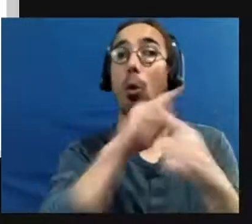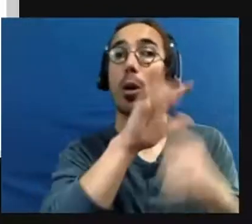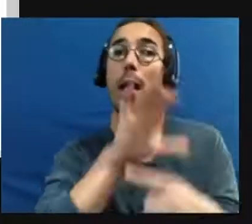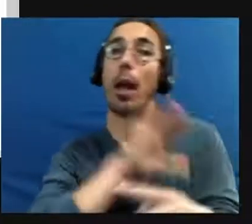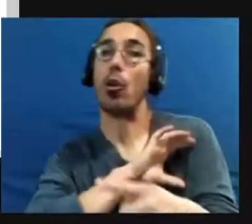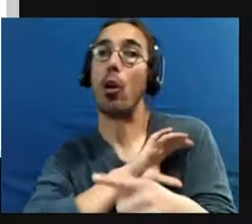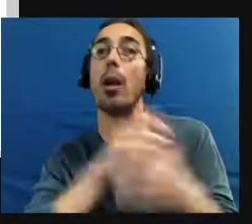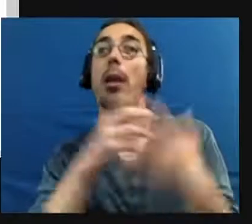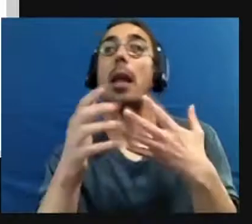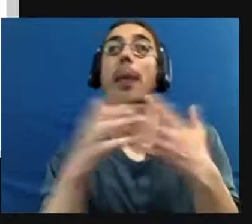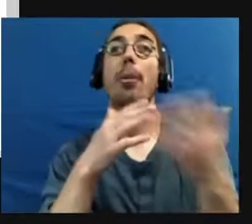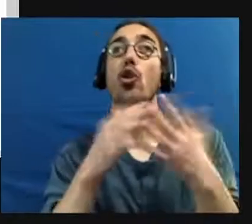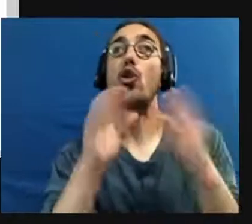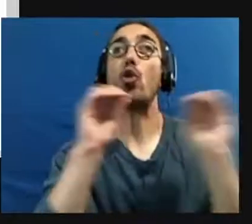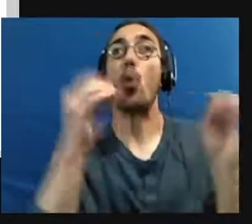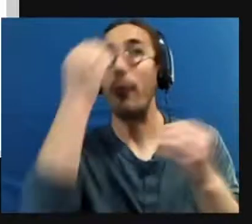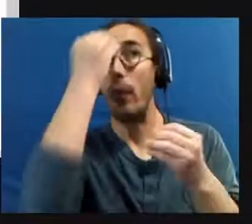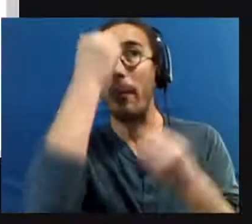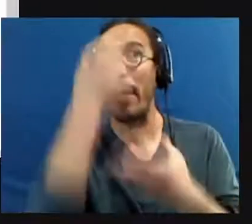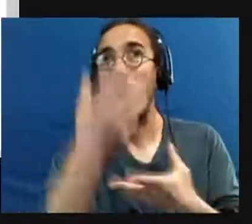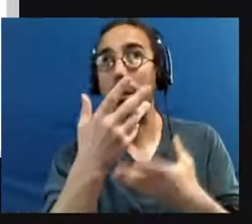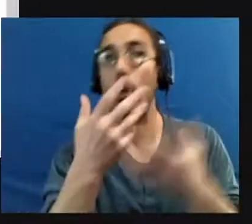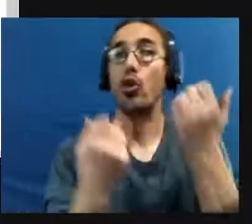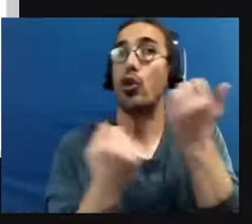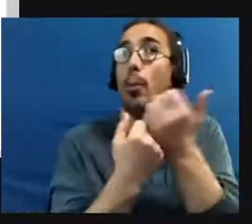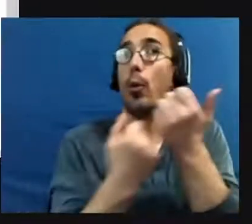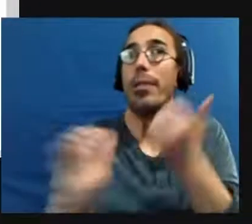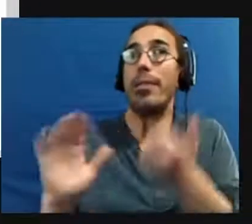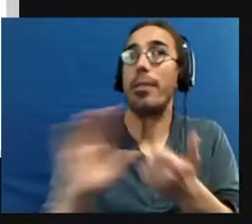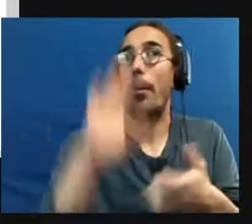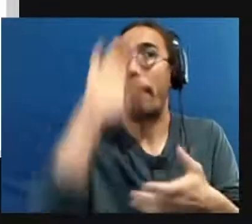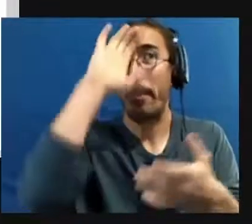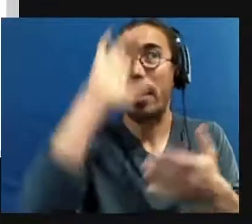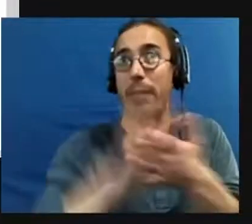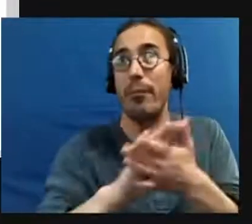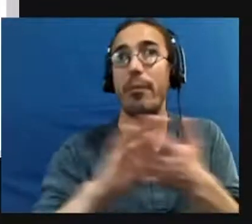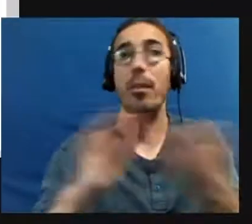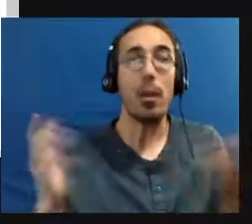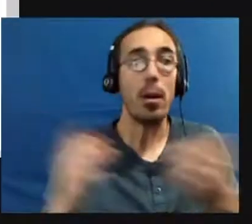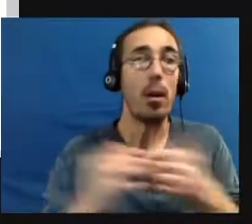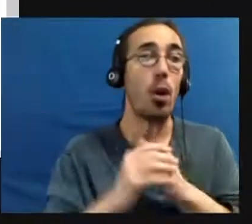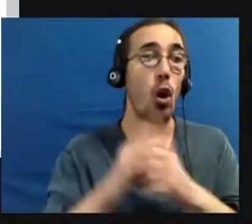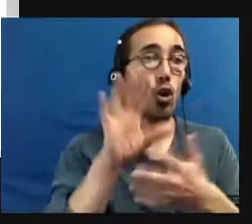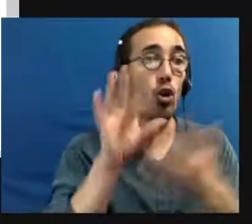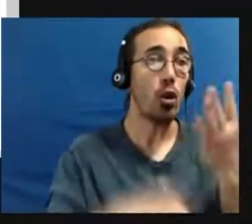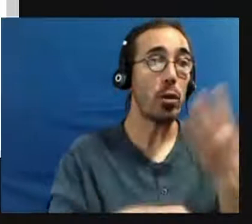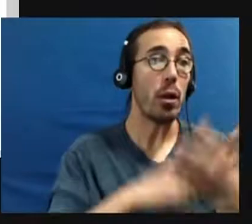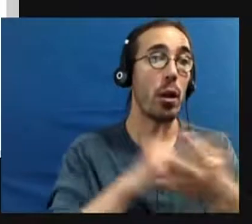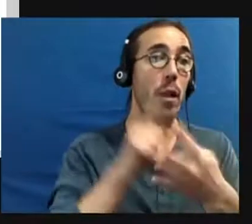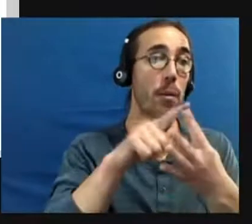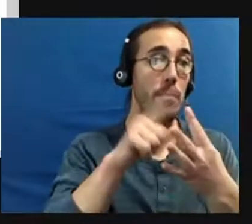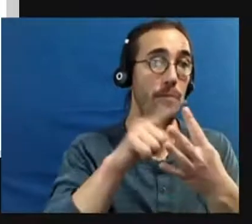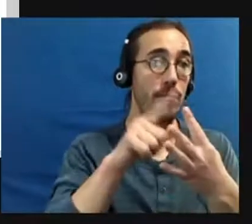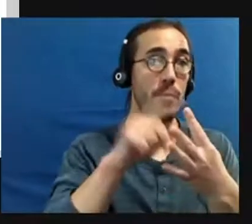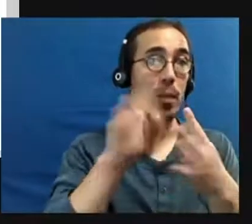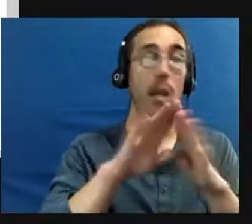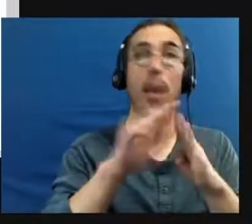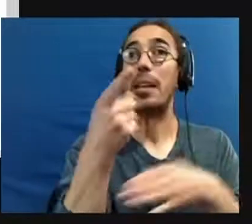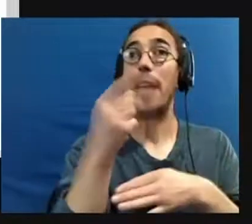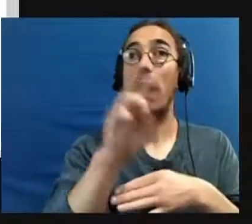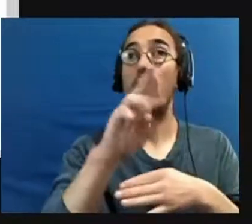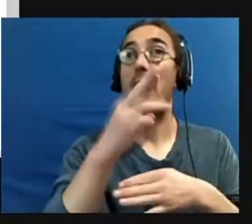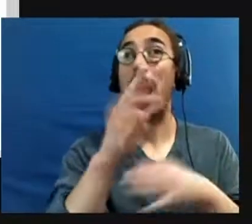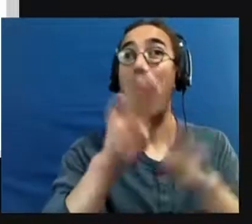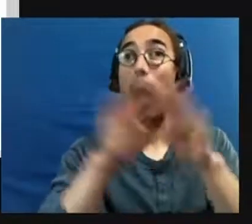particular information supporting that belief in the text. So your choices are A, Dr. House from House, B,